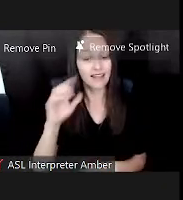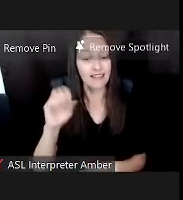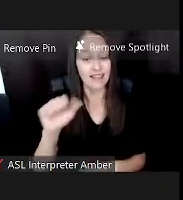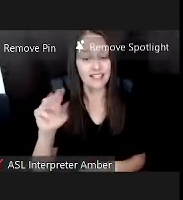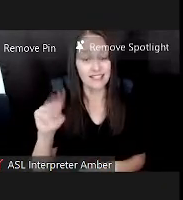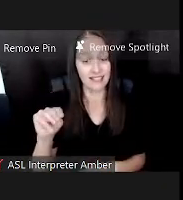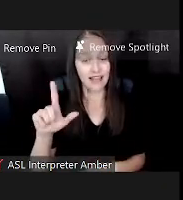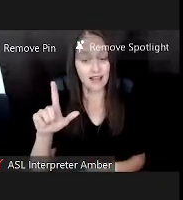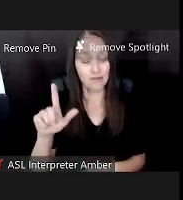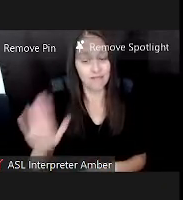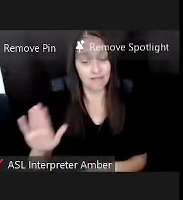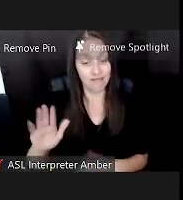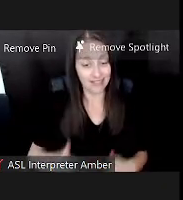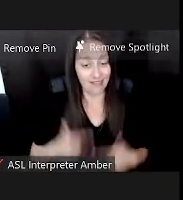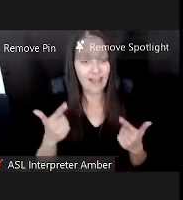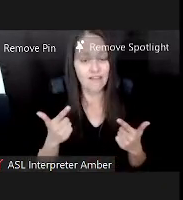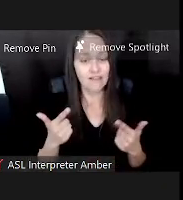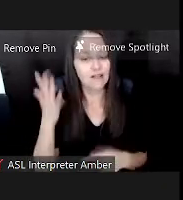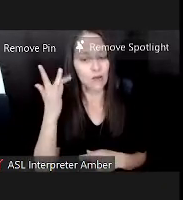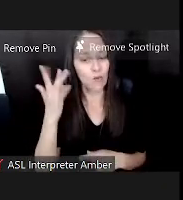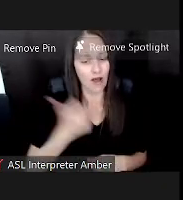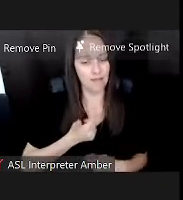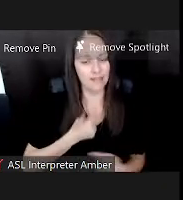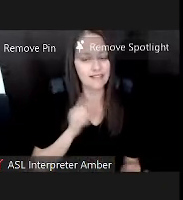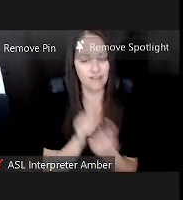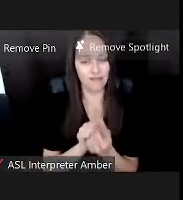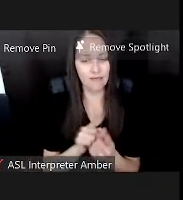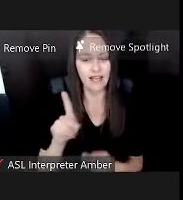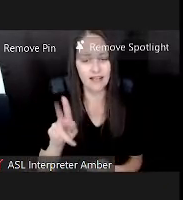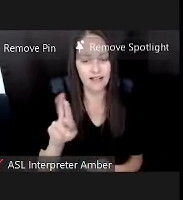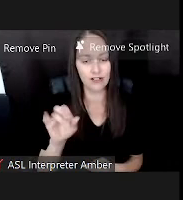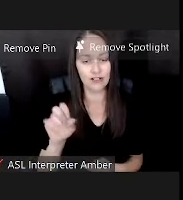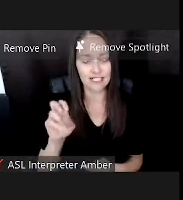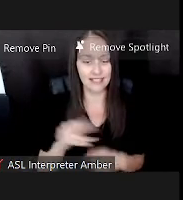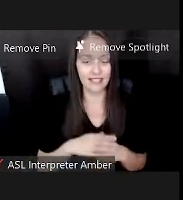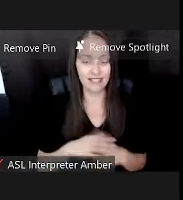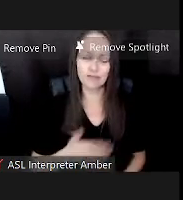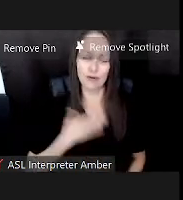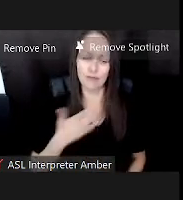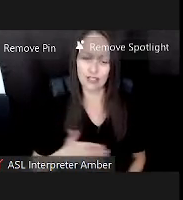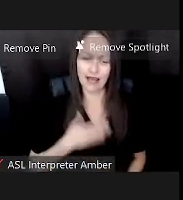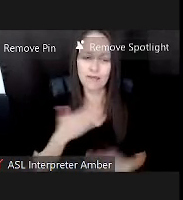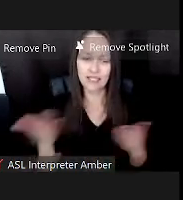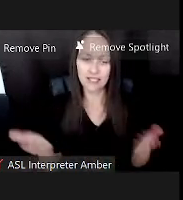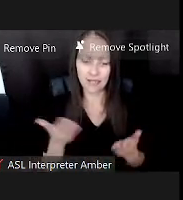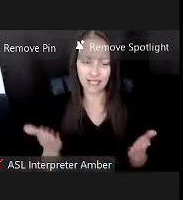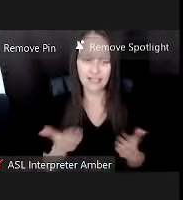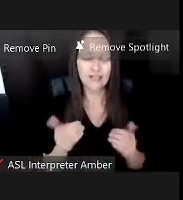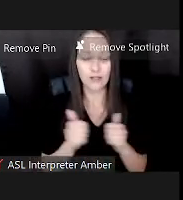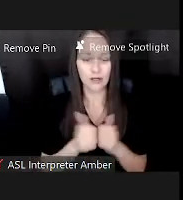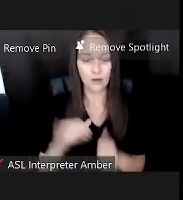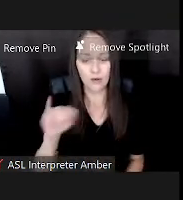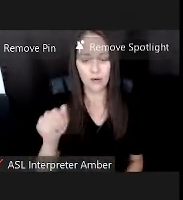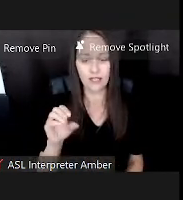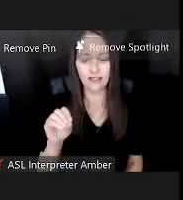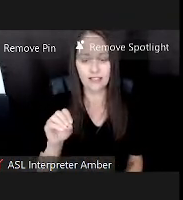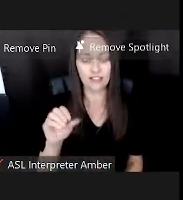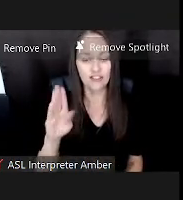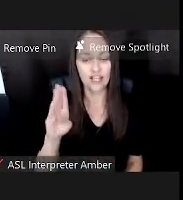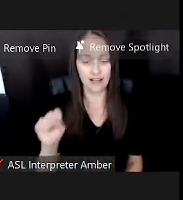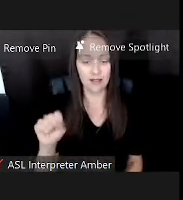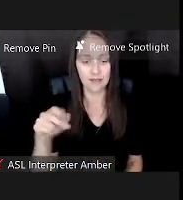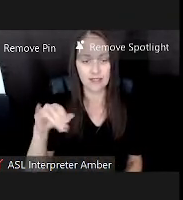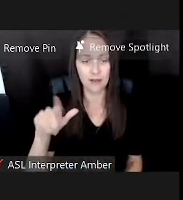Christy. And it's just delightful to be here with the Jacob's Pillow community. Hi, Christy. Hi, Dana. Hi,